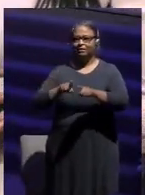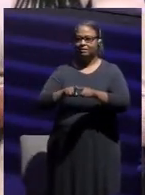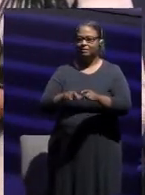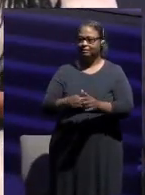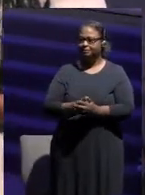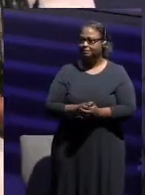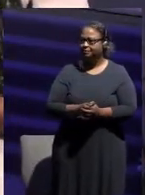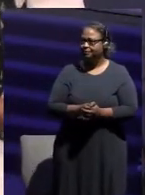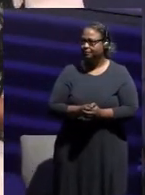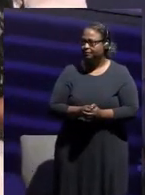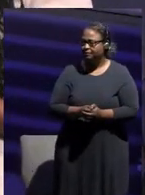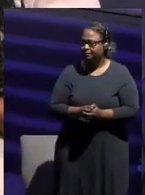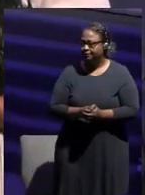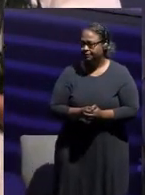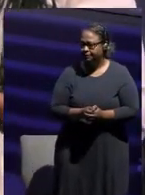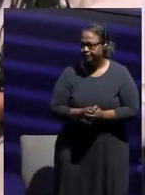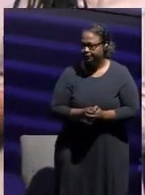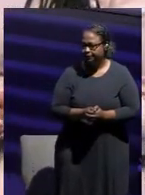name of Jesus.